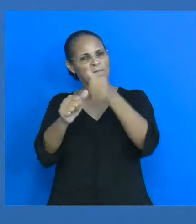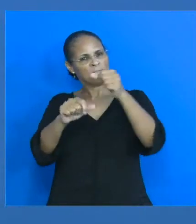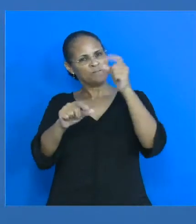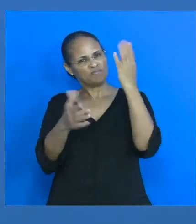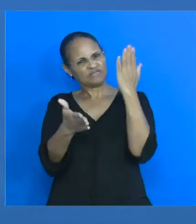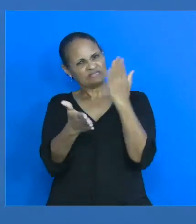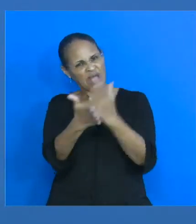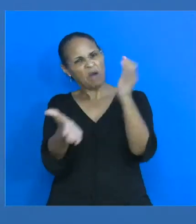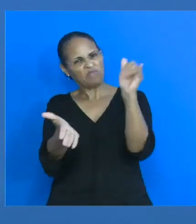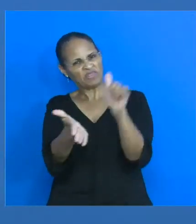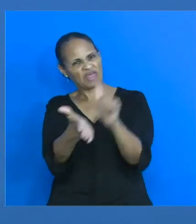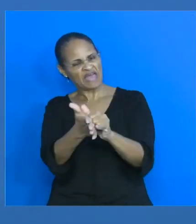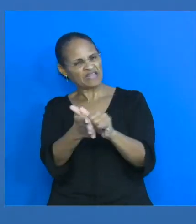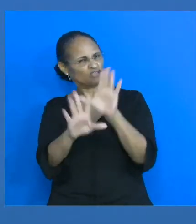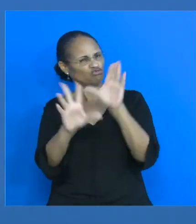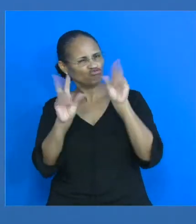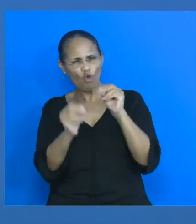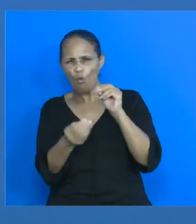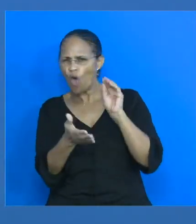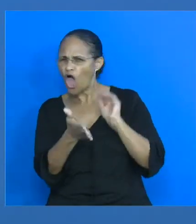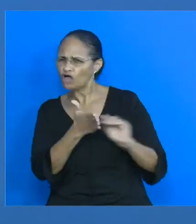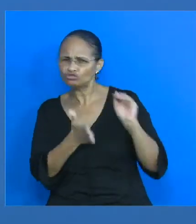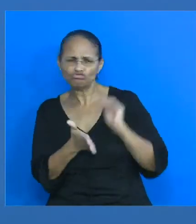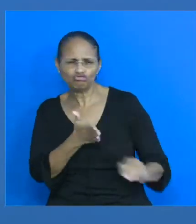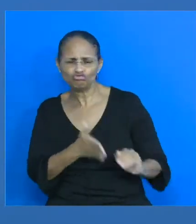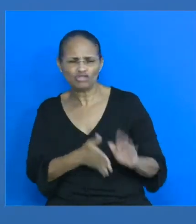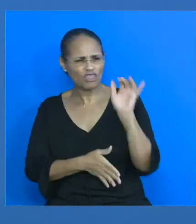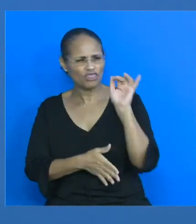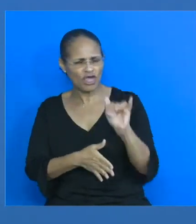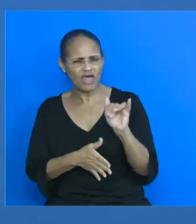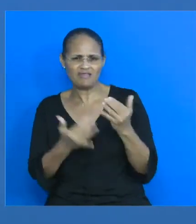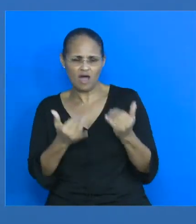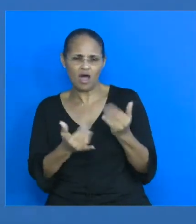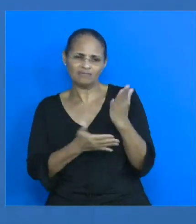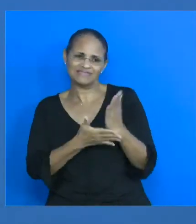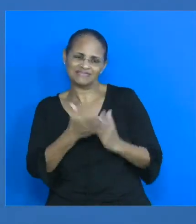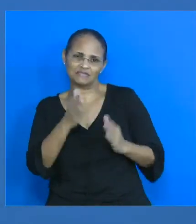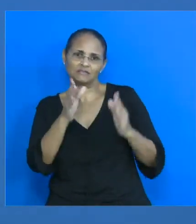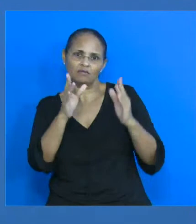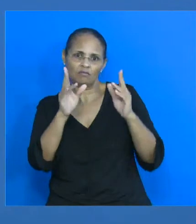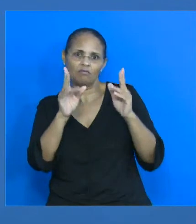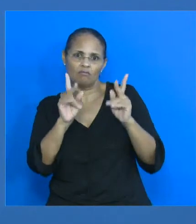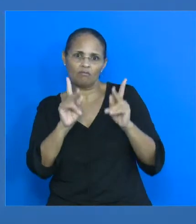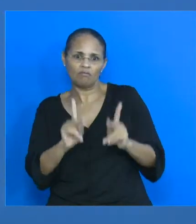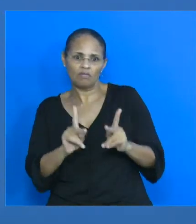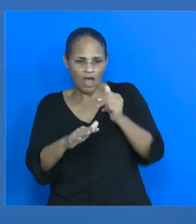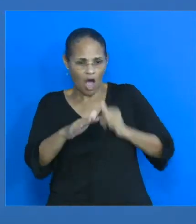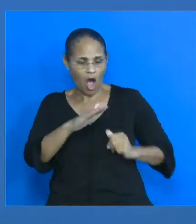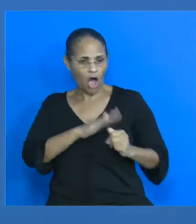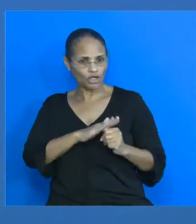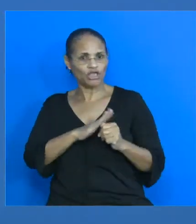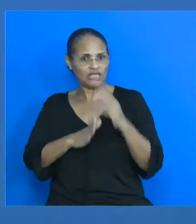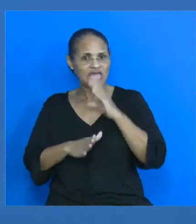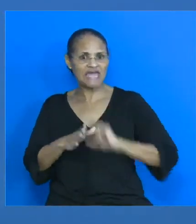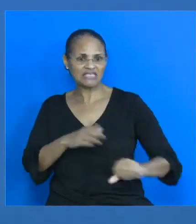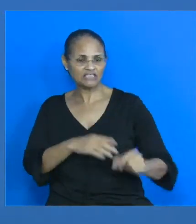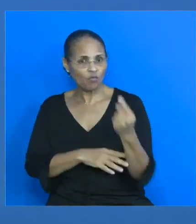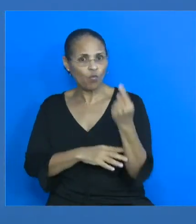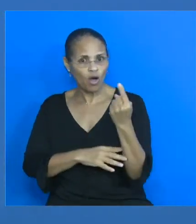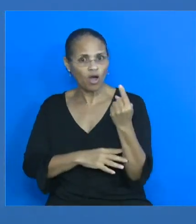is absolutely no excuse. And the fact that we are dealing with someone who is under the age of 1,